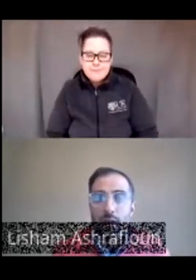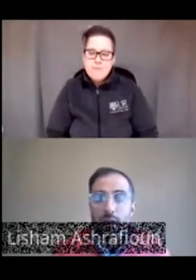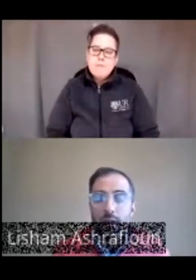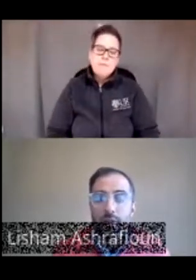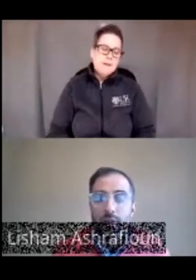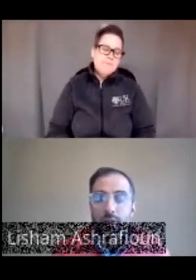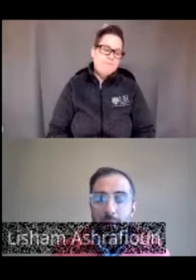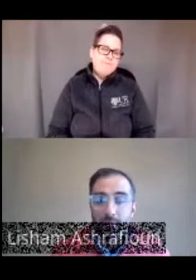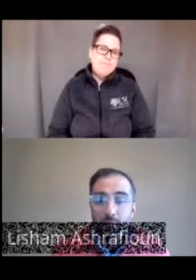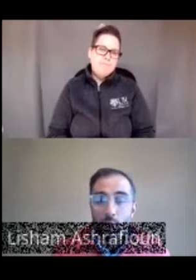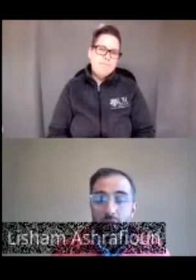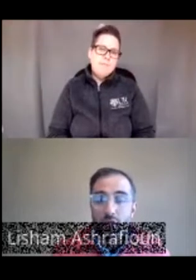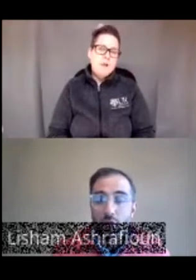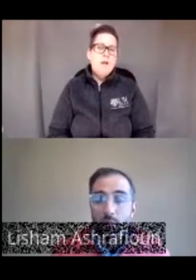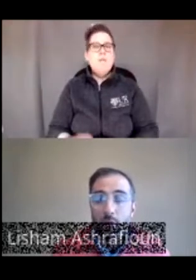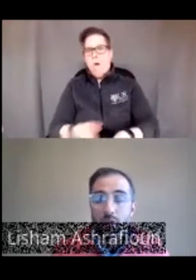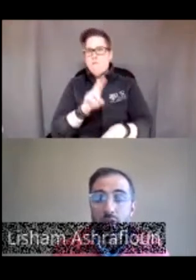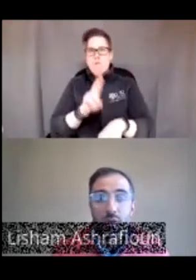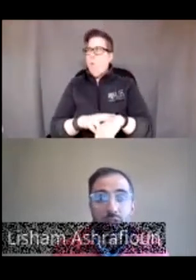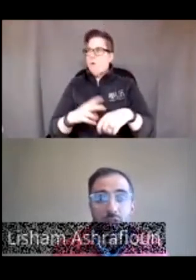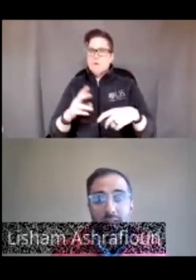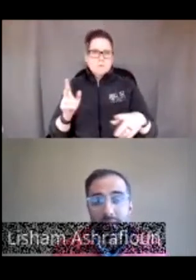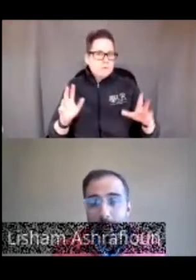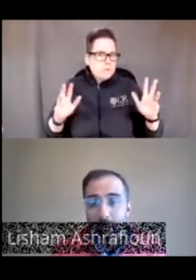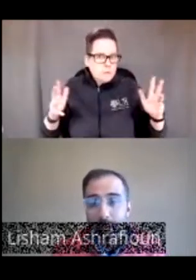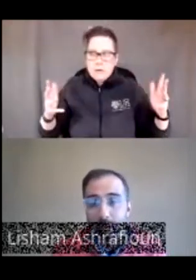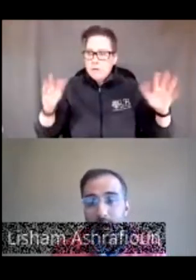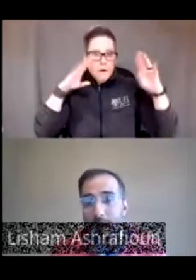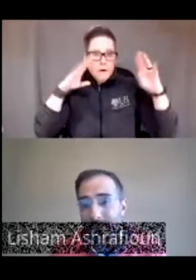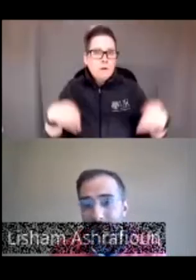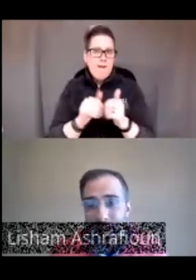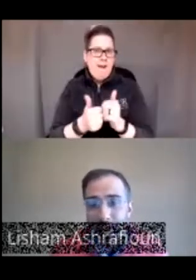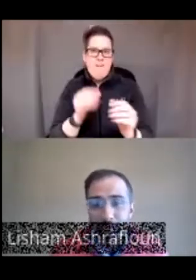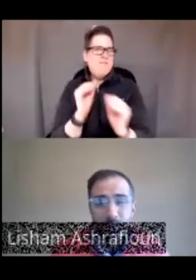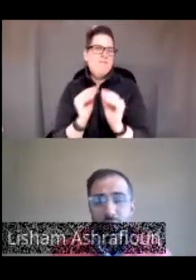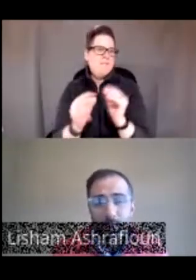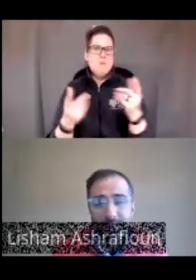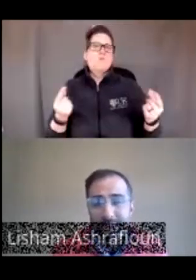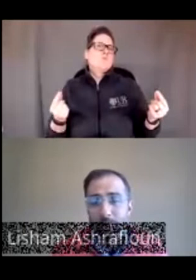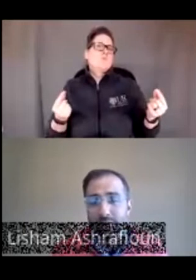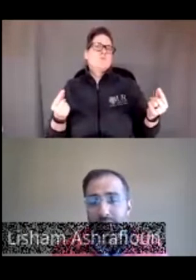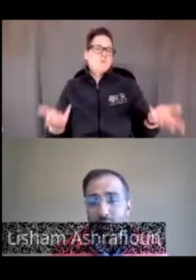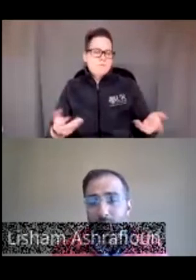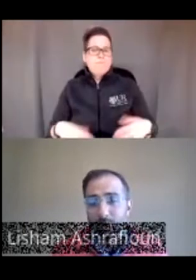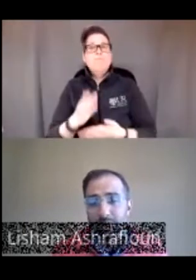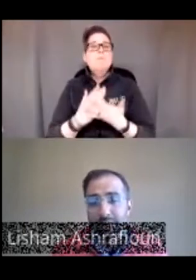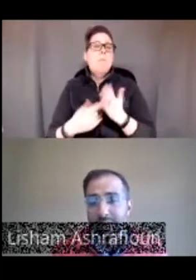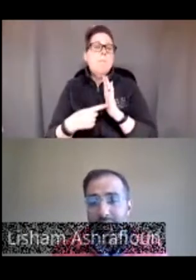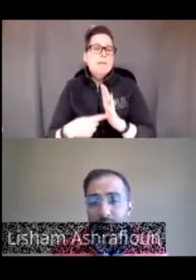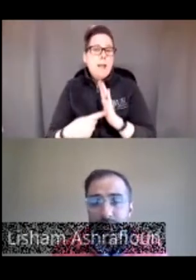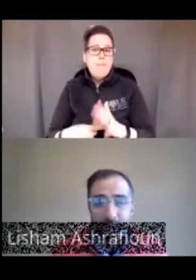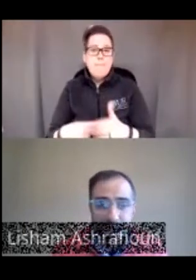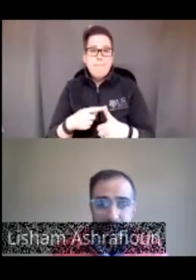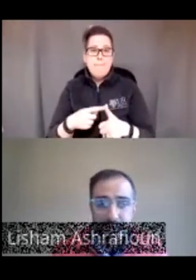So there's been, of course, a strong push towards addressing that epidemic. So some examples include things